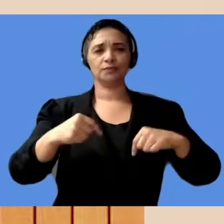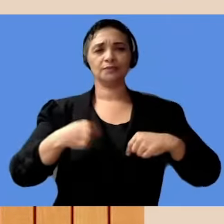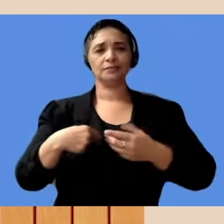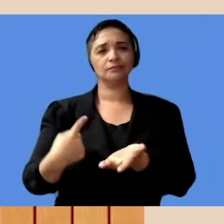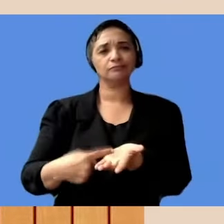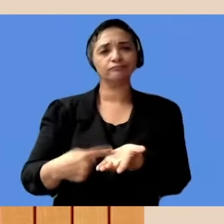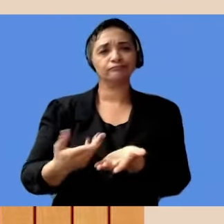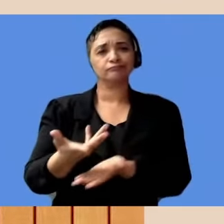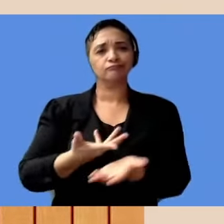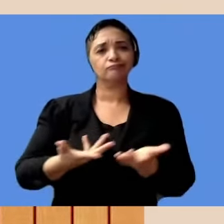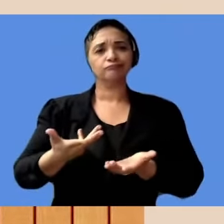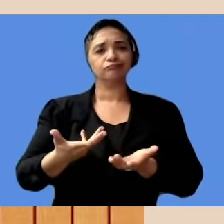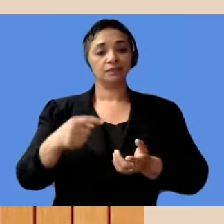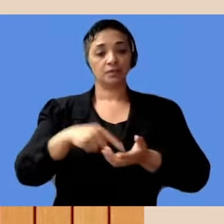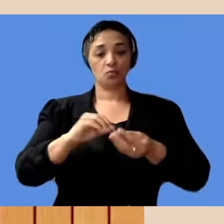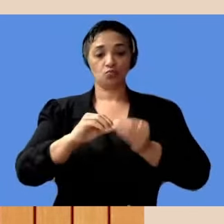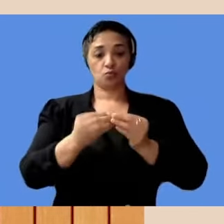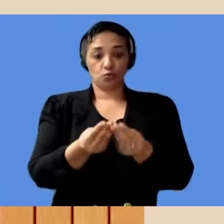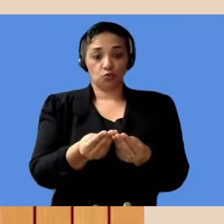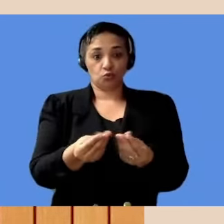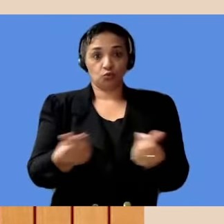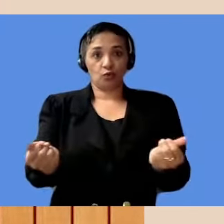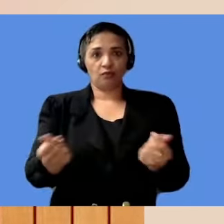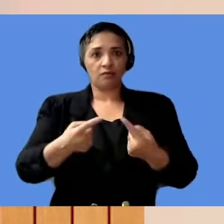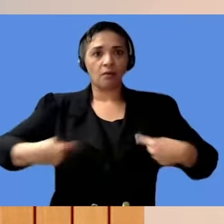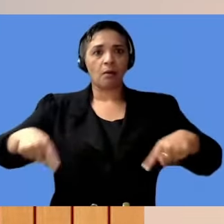solution which will make all of us jobless.